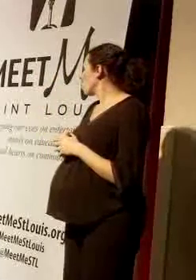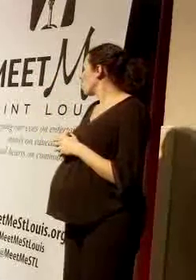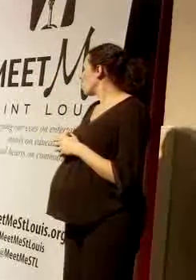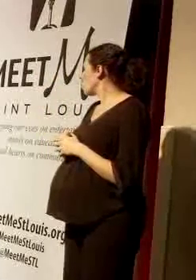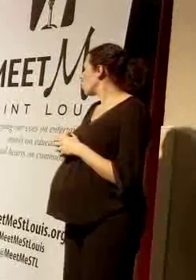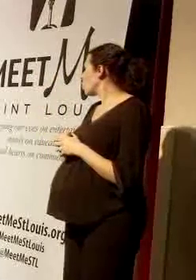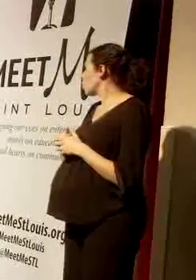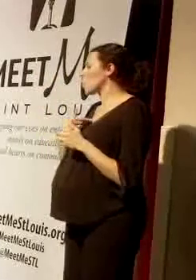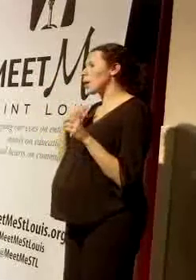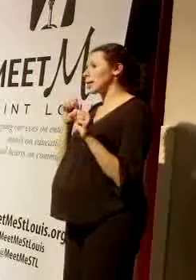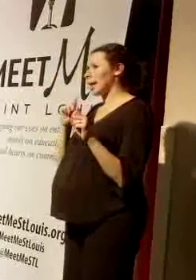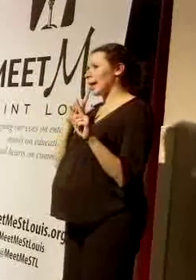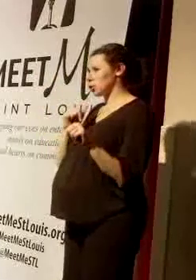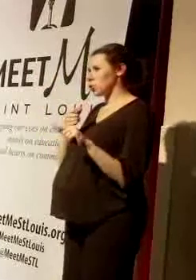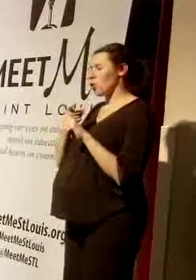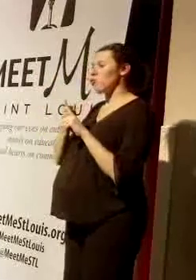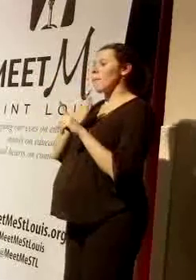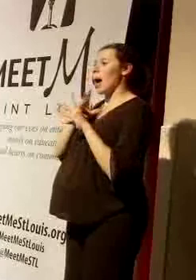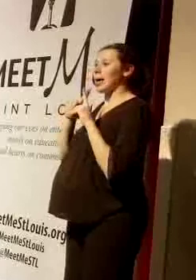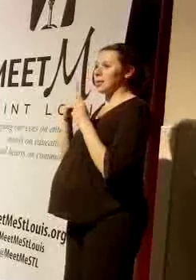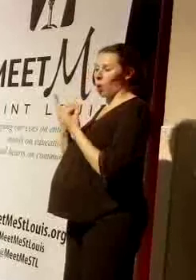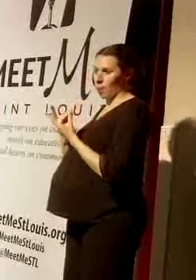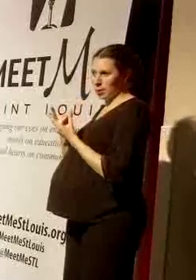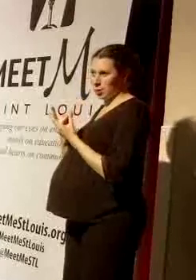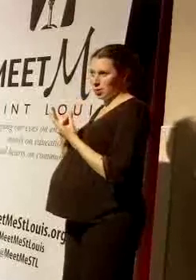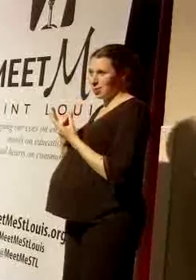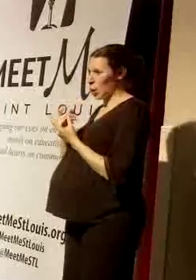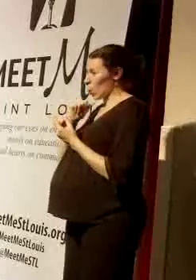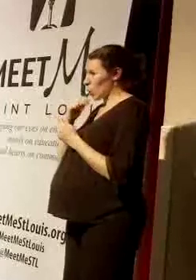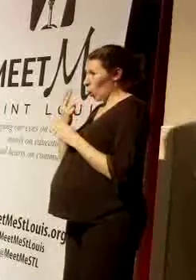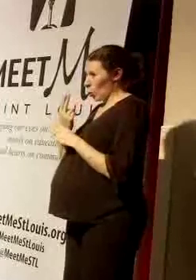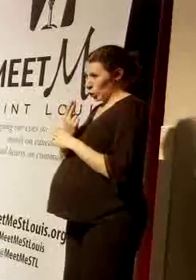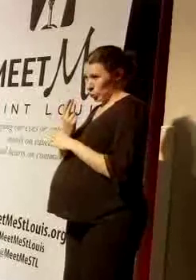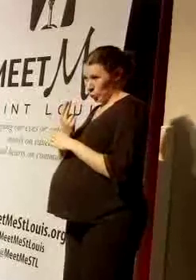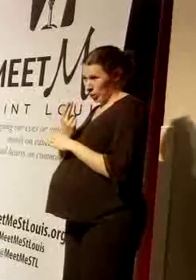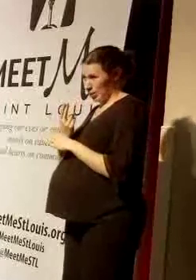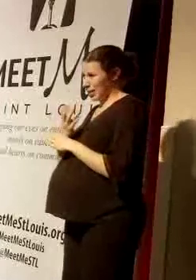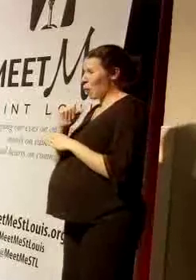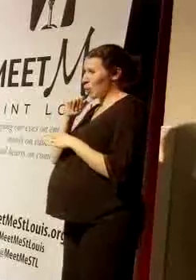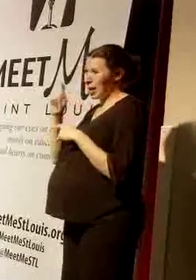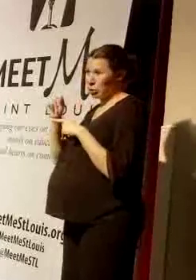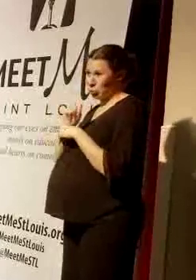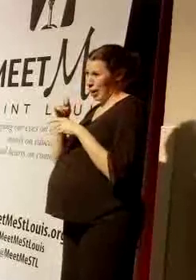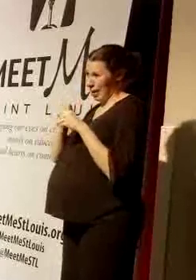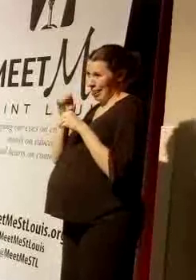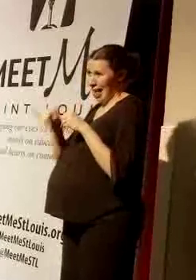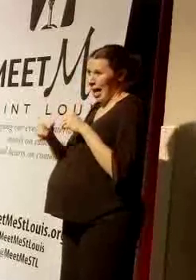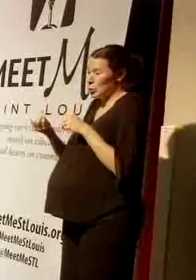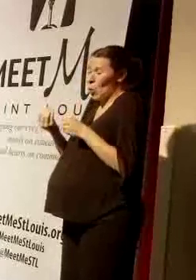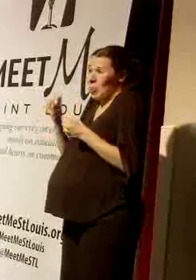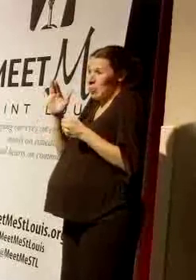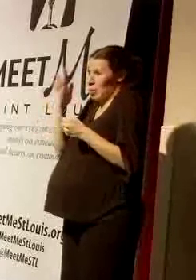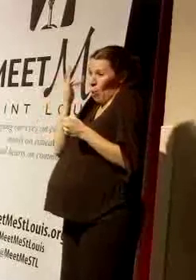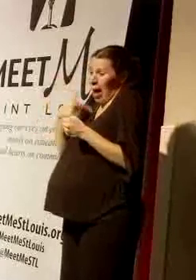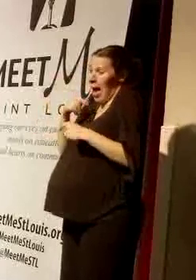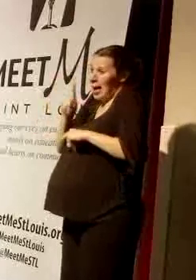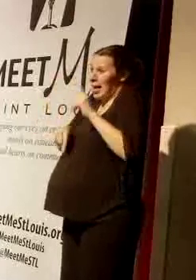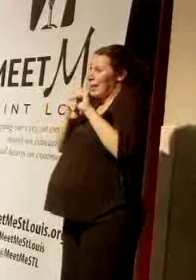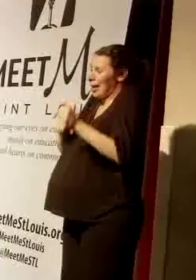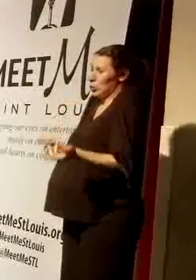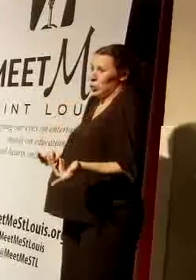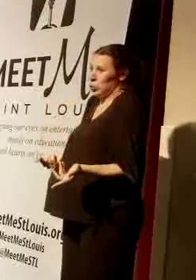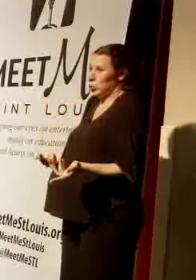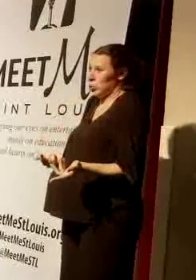I can answer that for my department. We don't use tear gas, and we're not trained in tear gas, so I cannot answer that. My apologies.